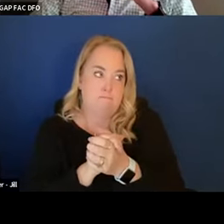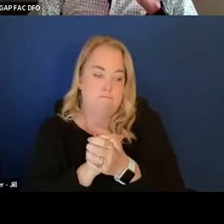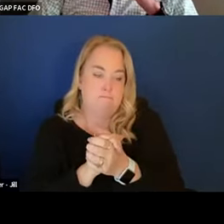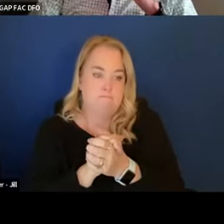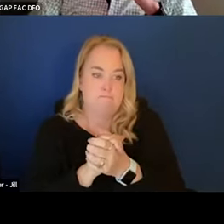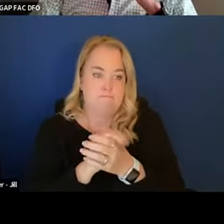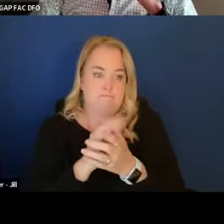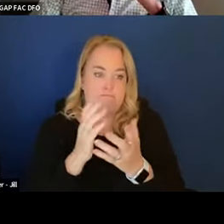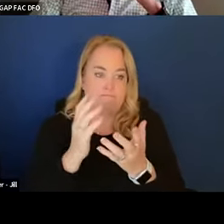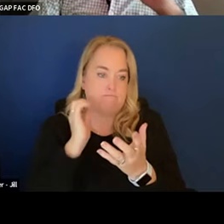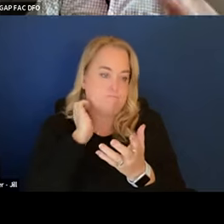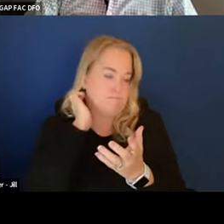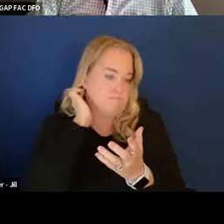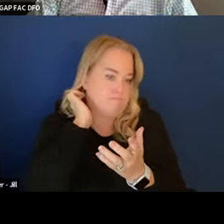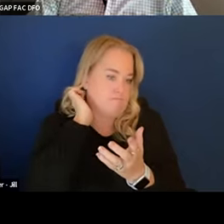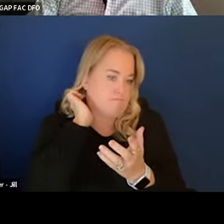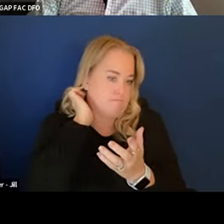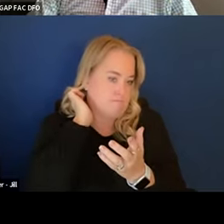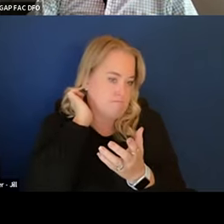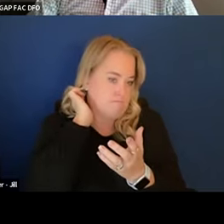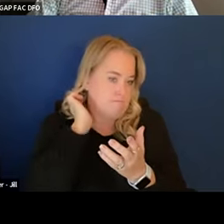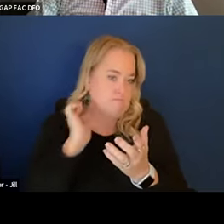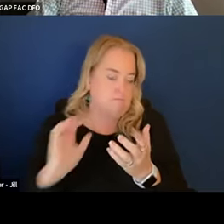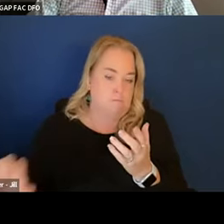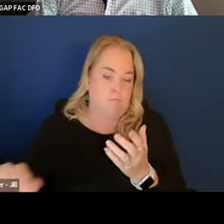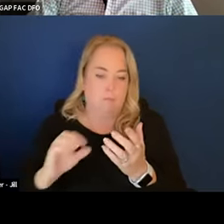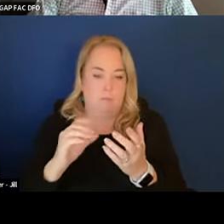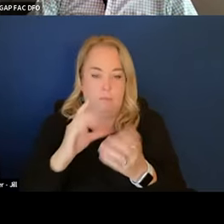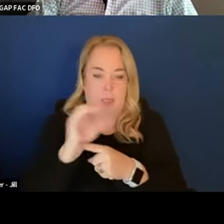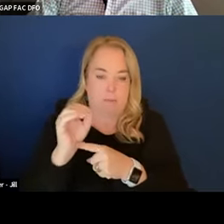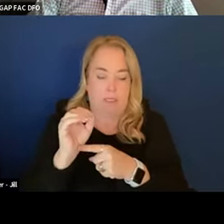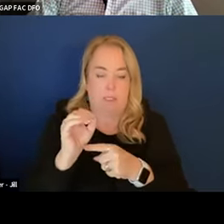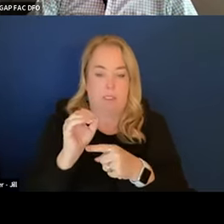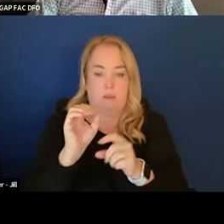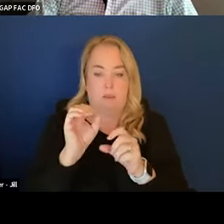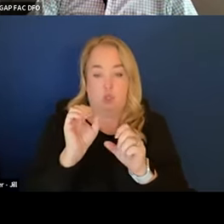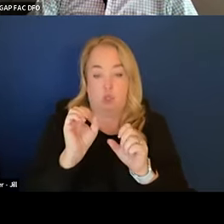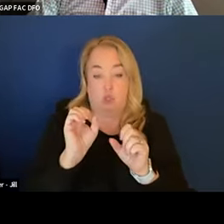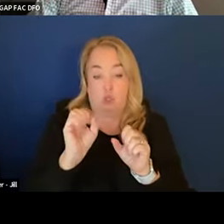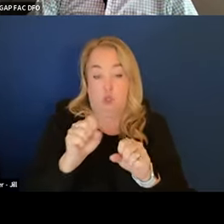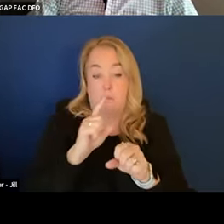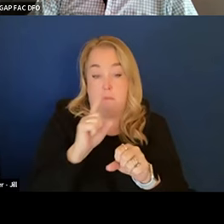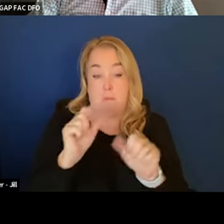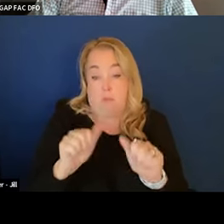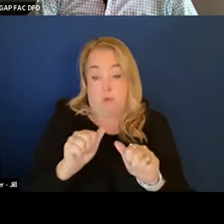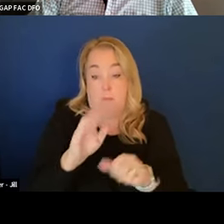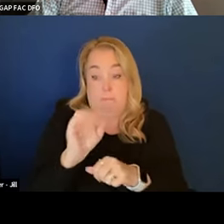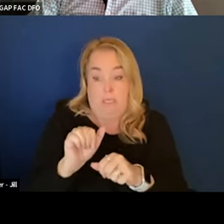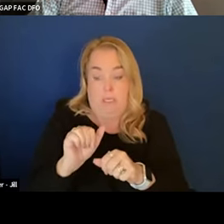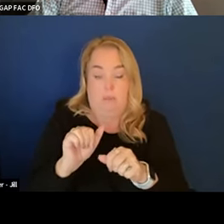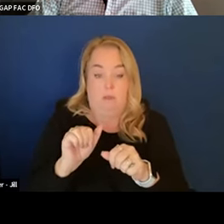entrepreneurs out there either never thought that a company like them could even ever be a supplier for the government, or